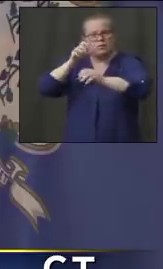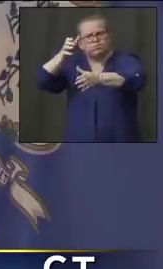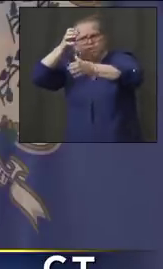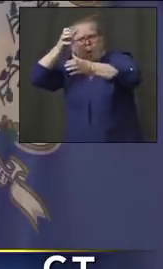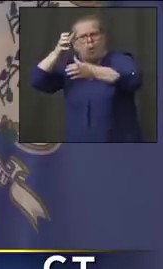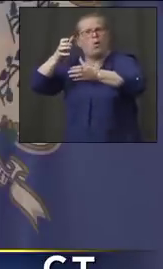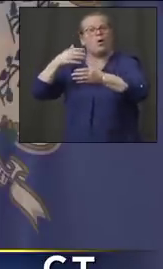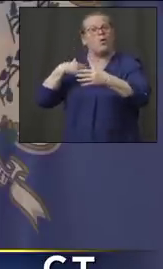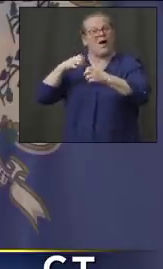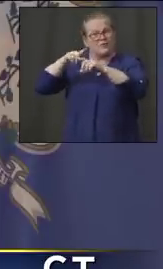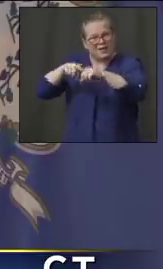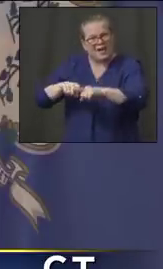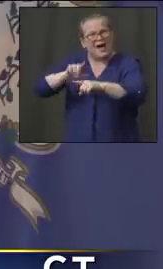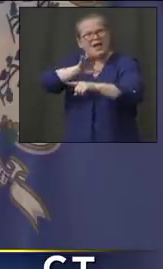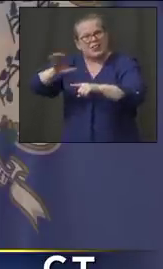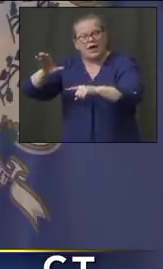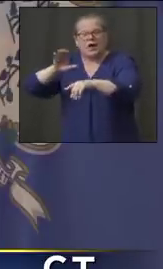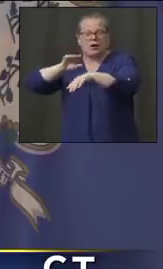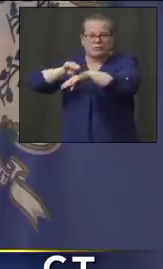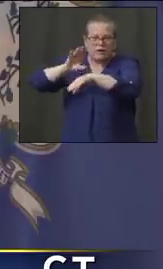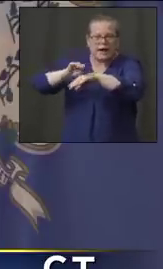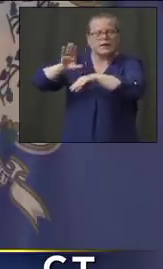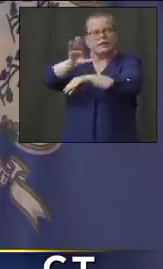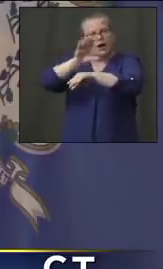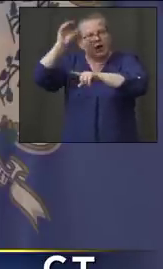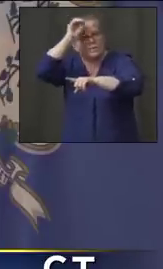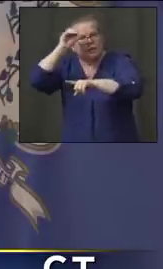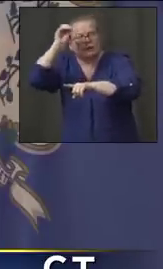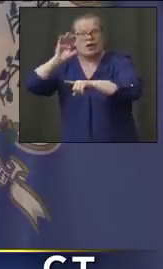go back at each of these different stages.